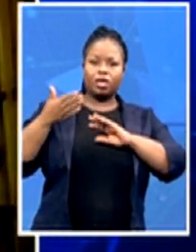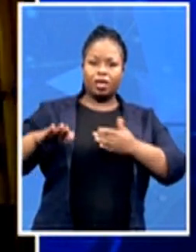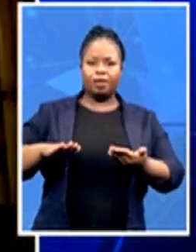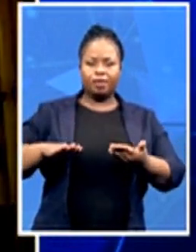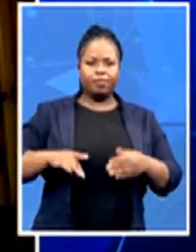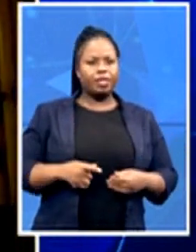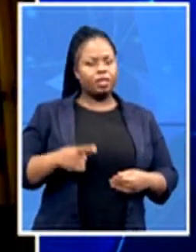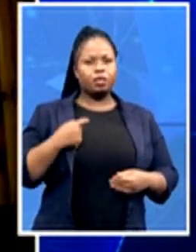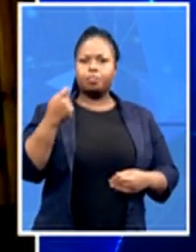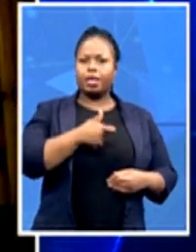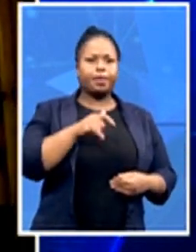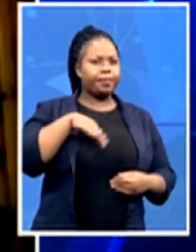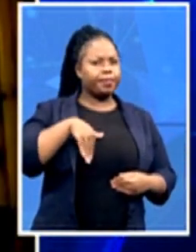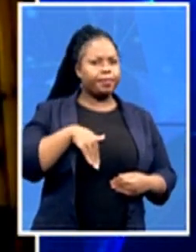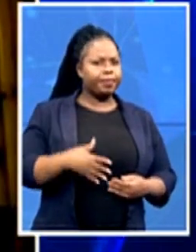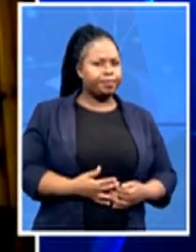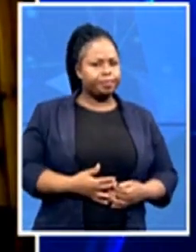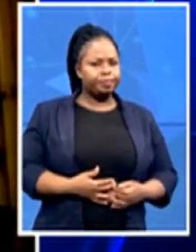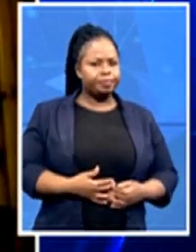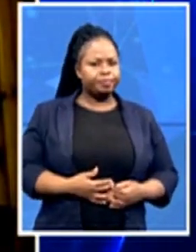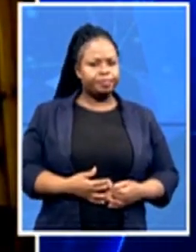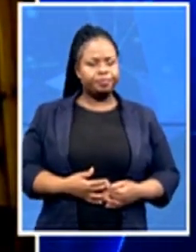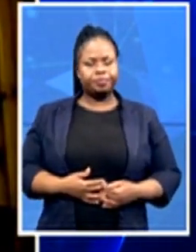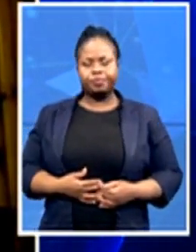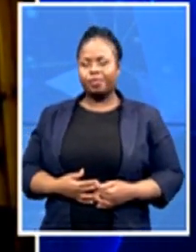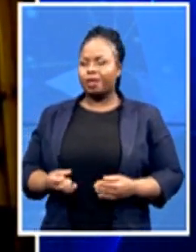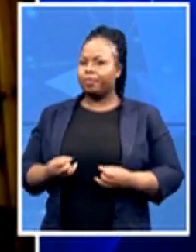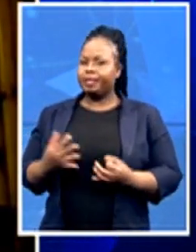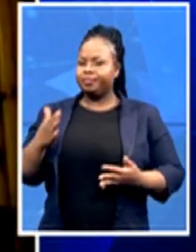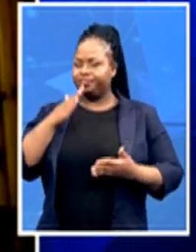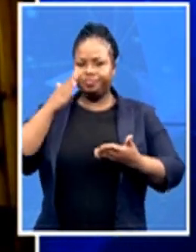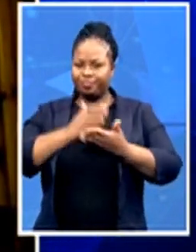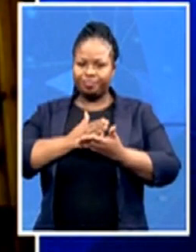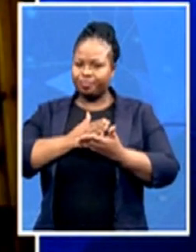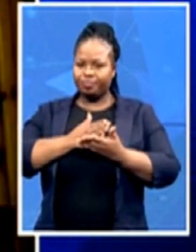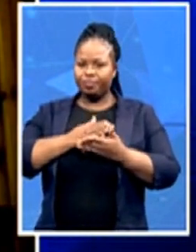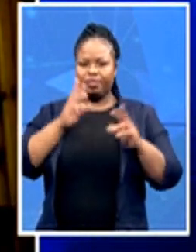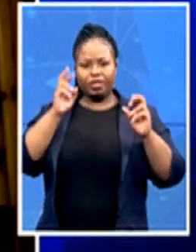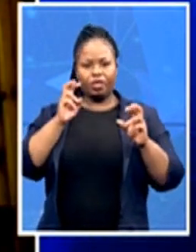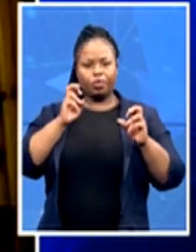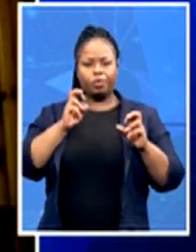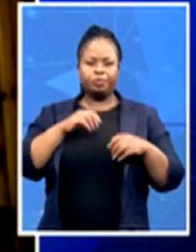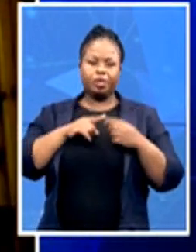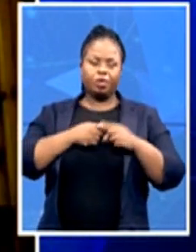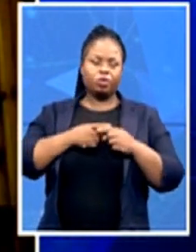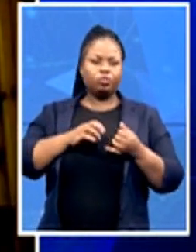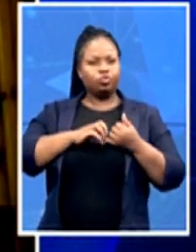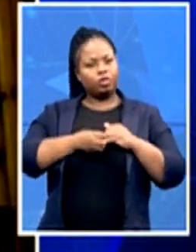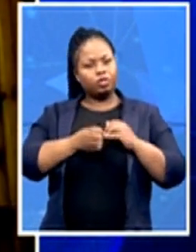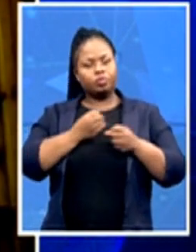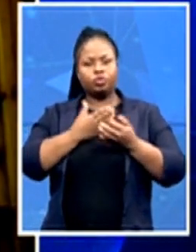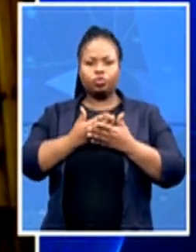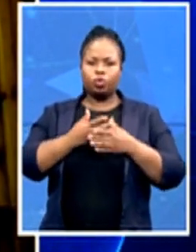So there's a lot of uncertainties and a lot of issues that are not clear in regards to the compensation of the families or